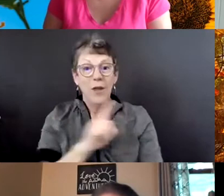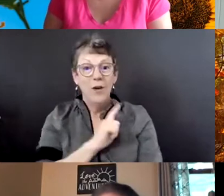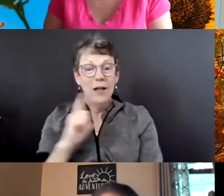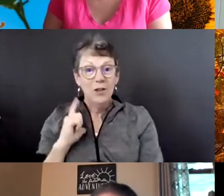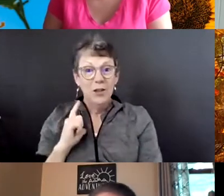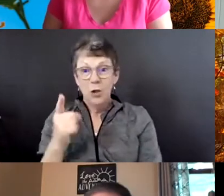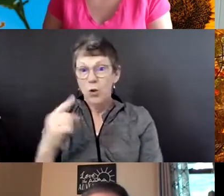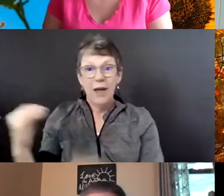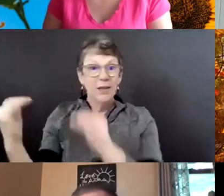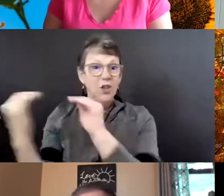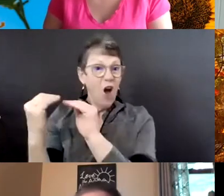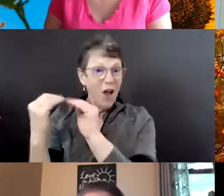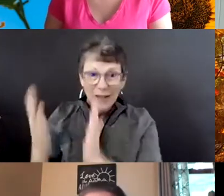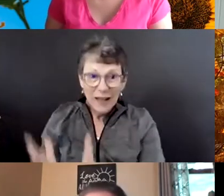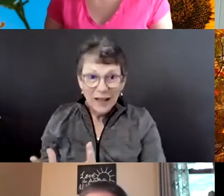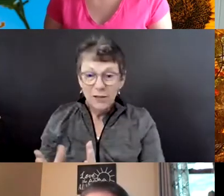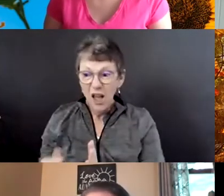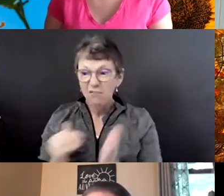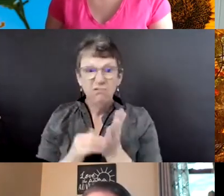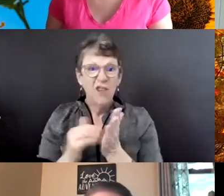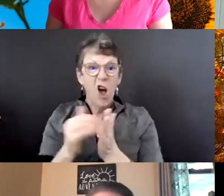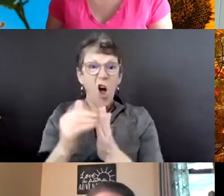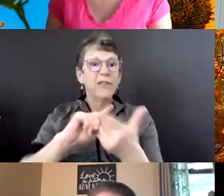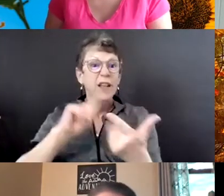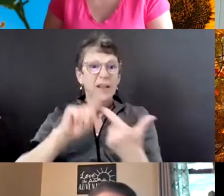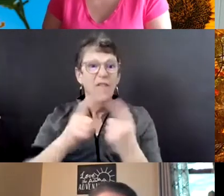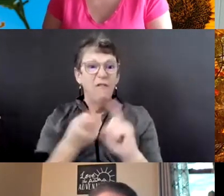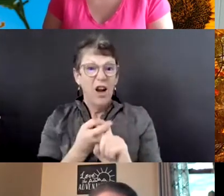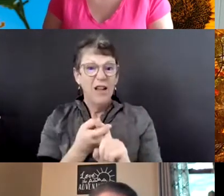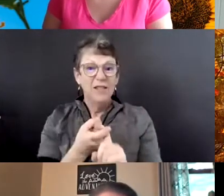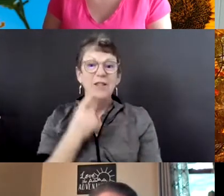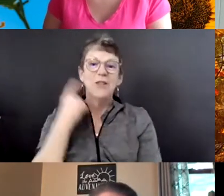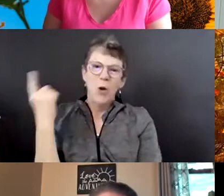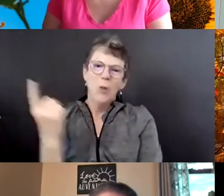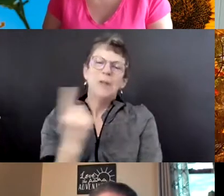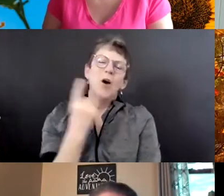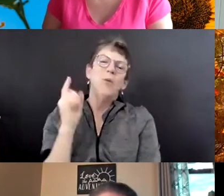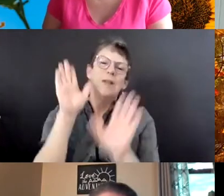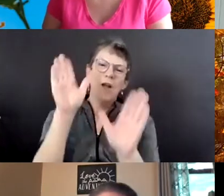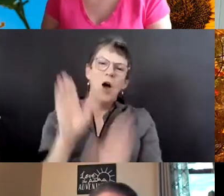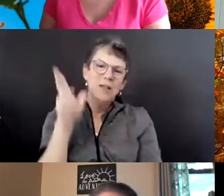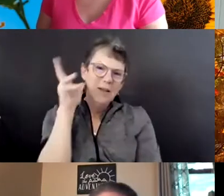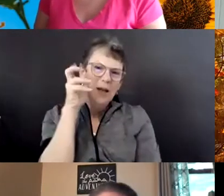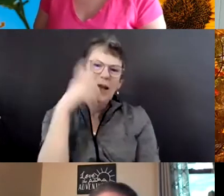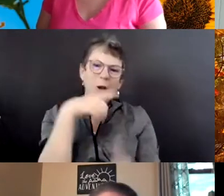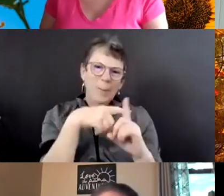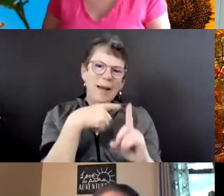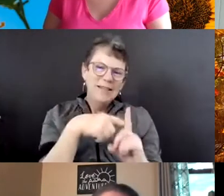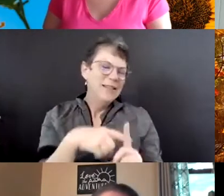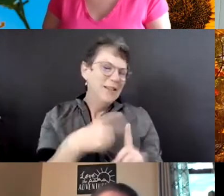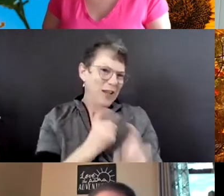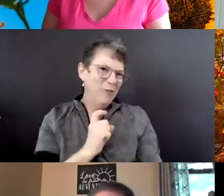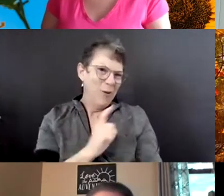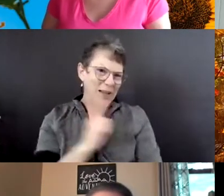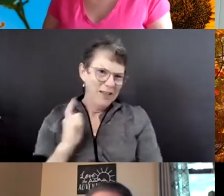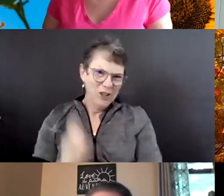guys are often friends. And it's always nice to hear positivity coming out of the legislature. So thank you very much for that. So my next question,